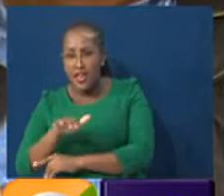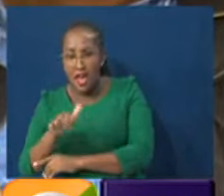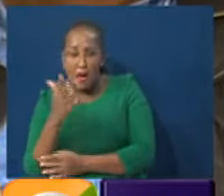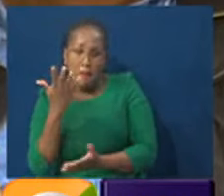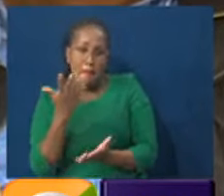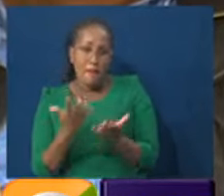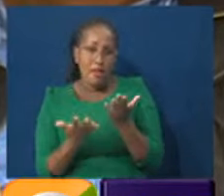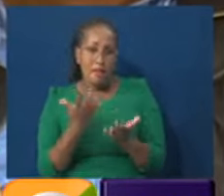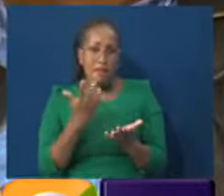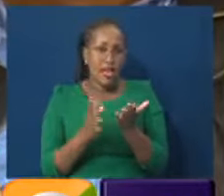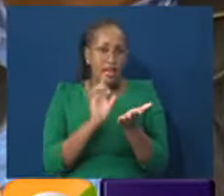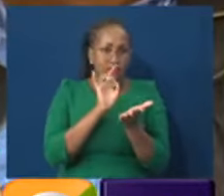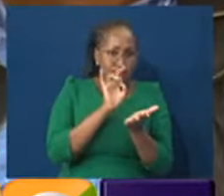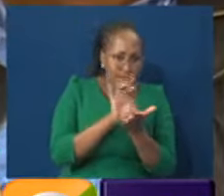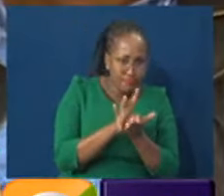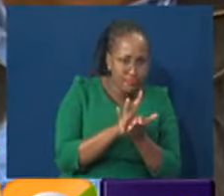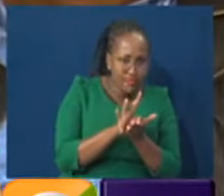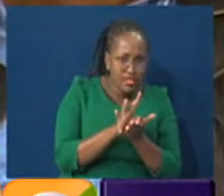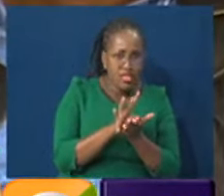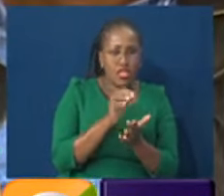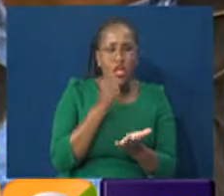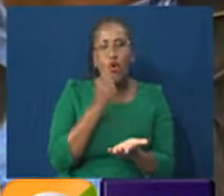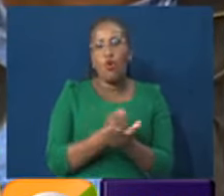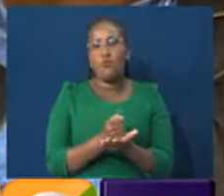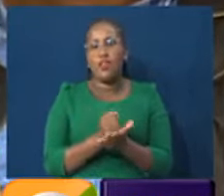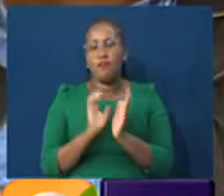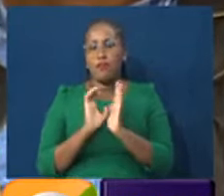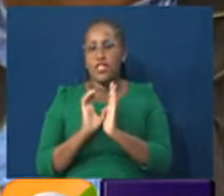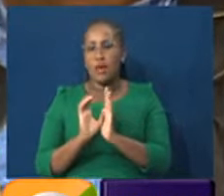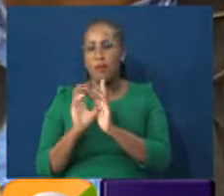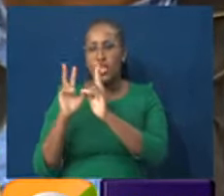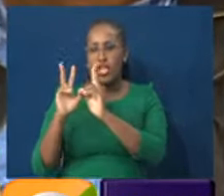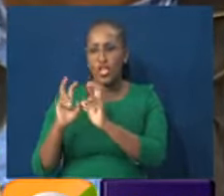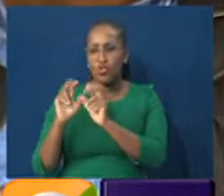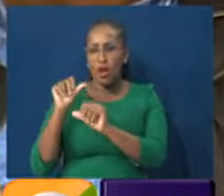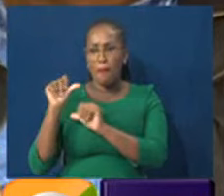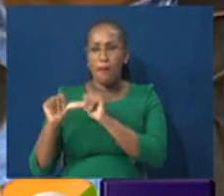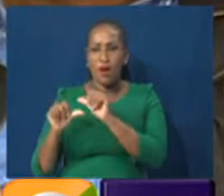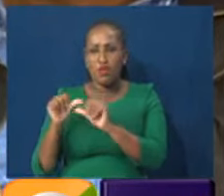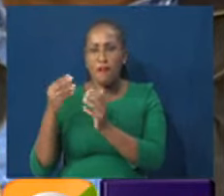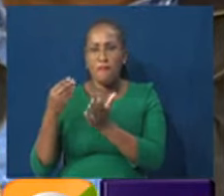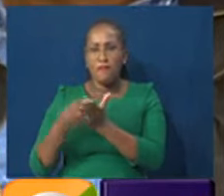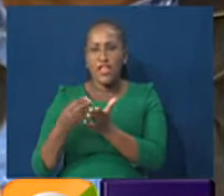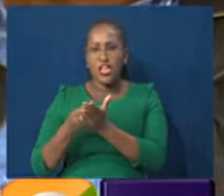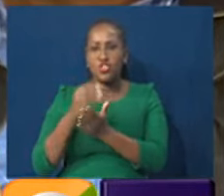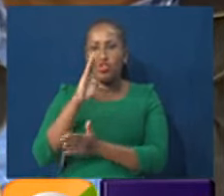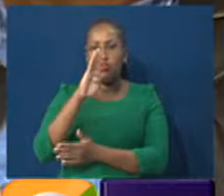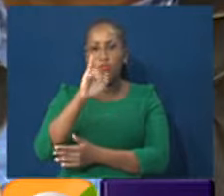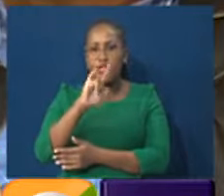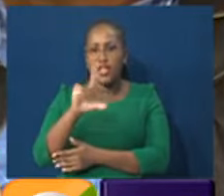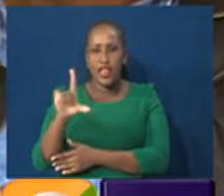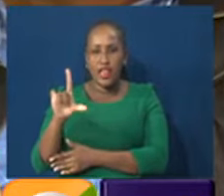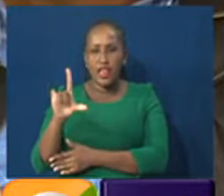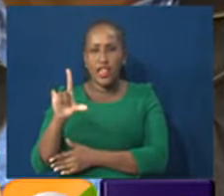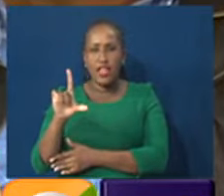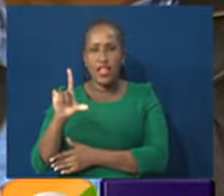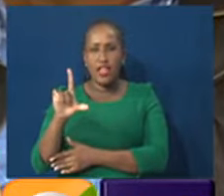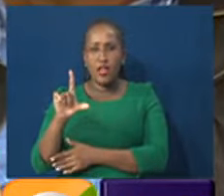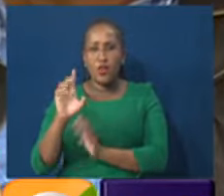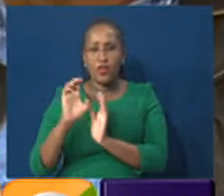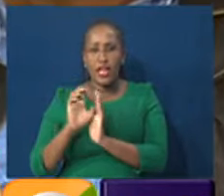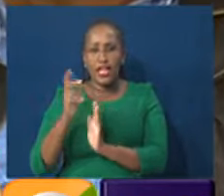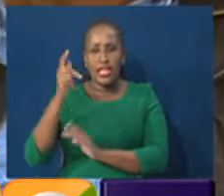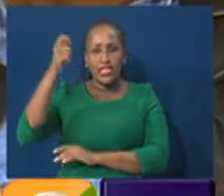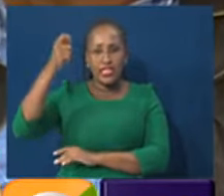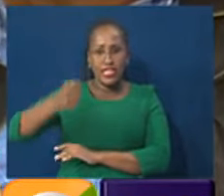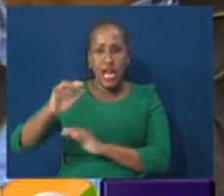he's either demoted in those cases. Like you can look about the issue about this financial bill. You look at Justice Majanji, what he